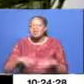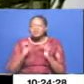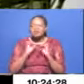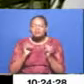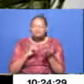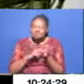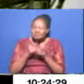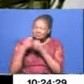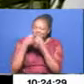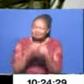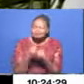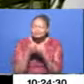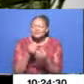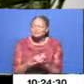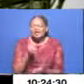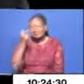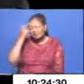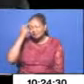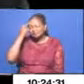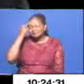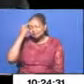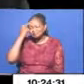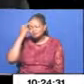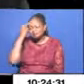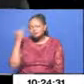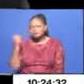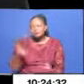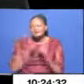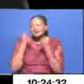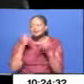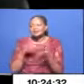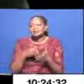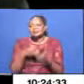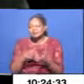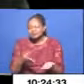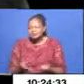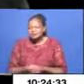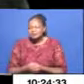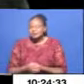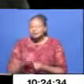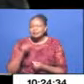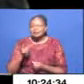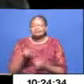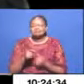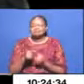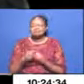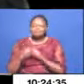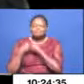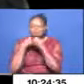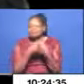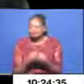loopholes that I think are playing against this struggle to have hygiene in politics. All right.